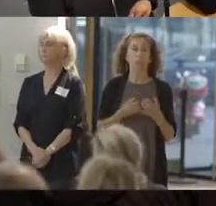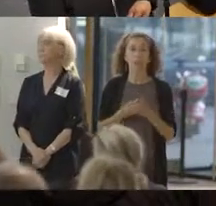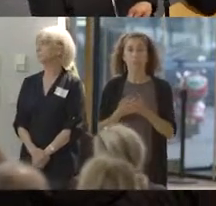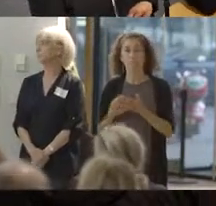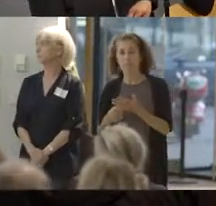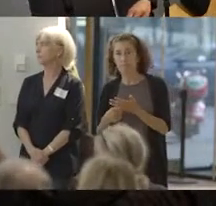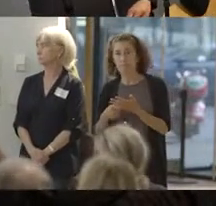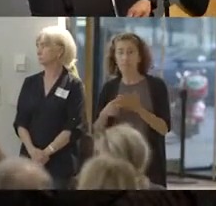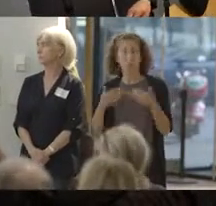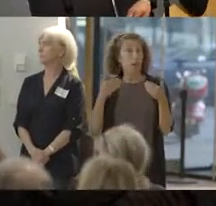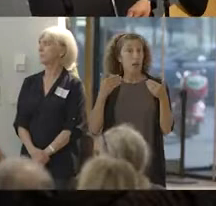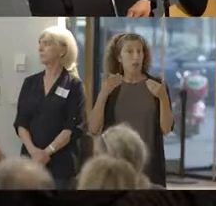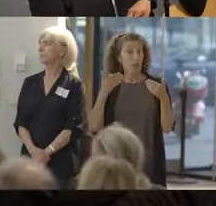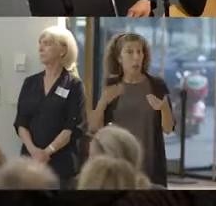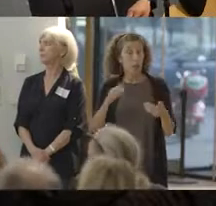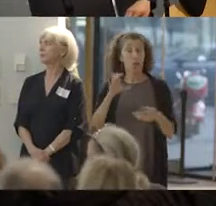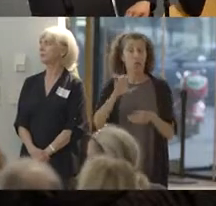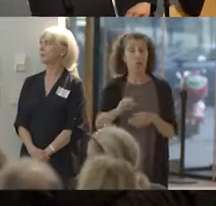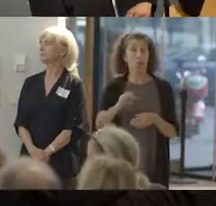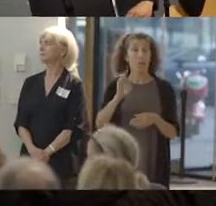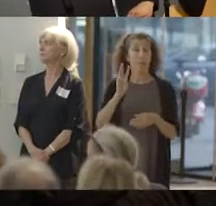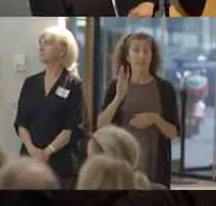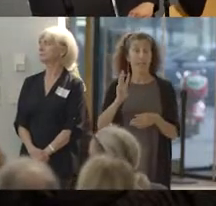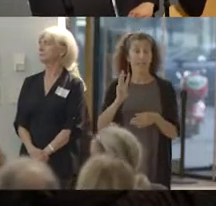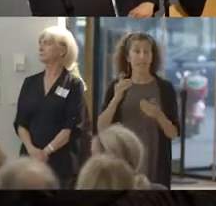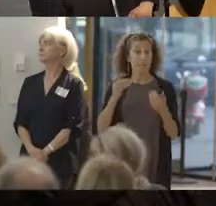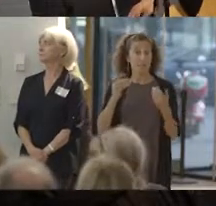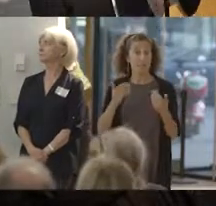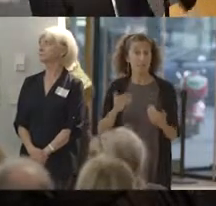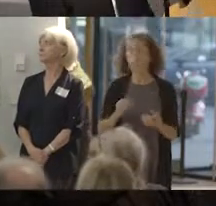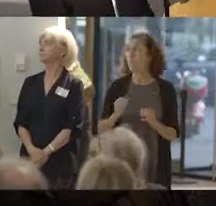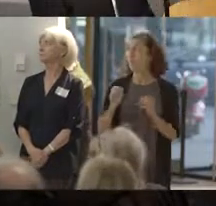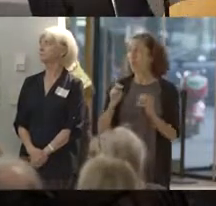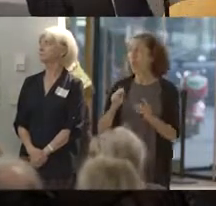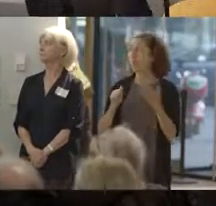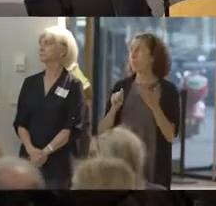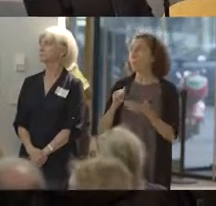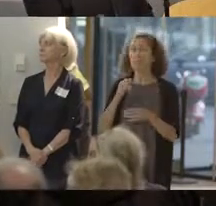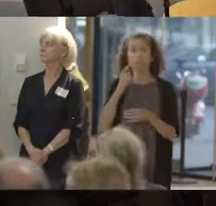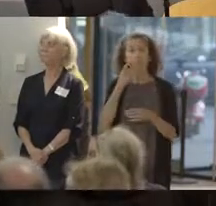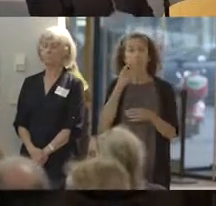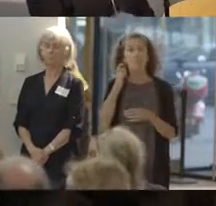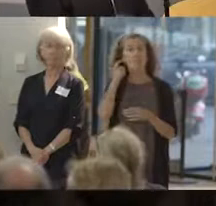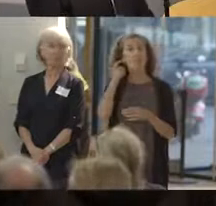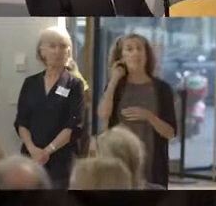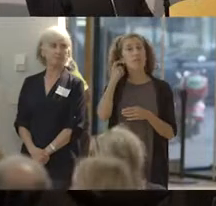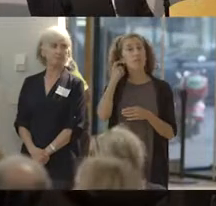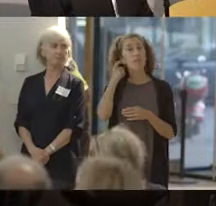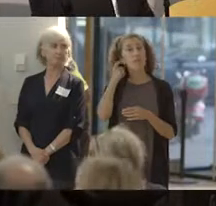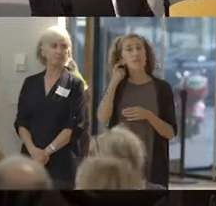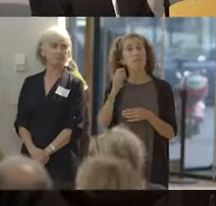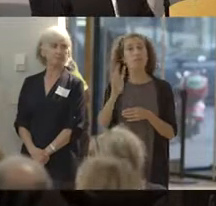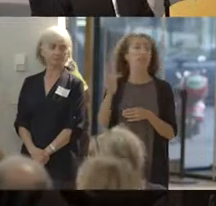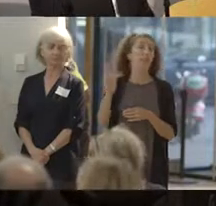Is it all right if we proceed to reach 6? Okay. All right. So the South Esplanade. In some